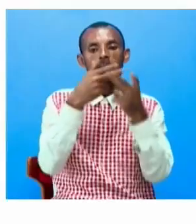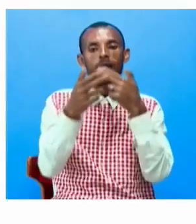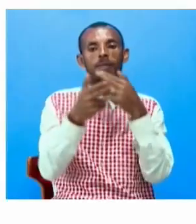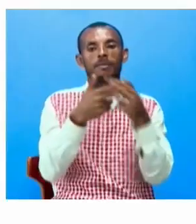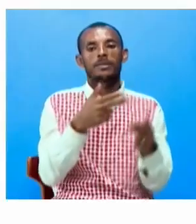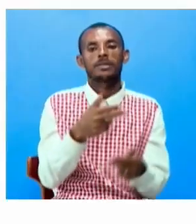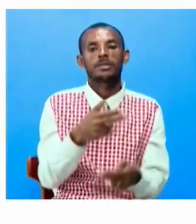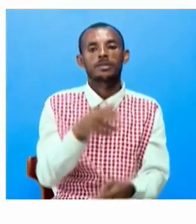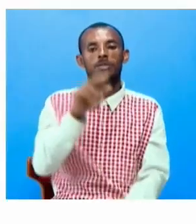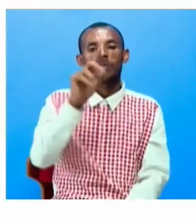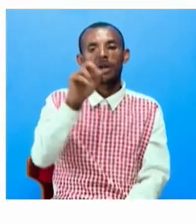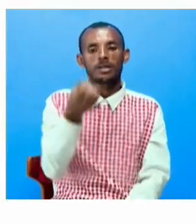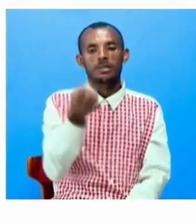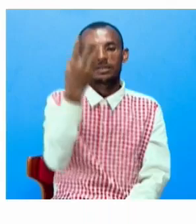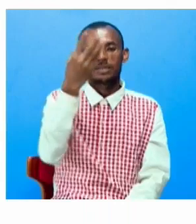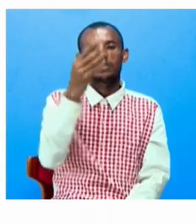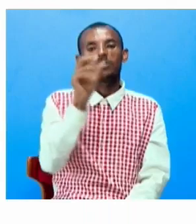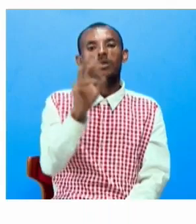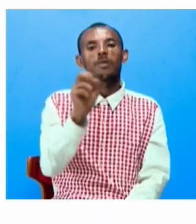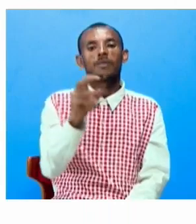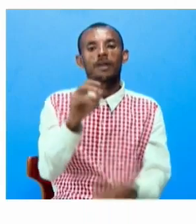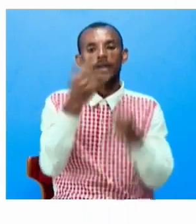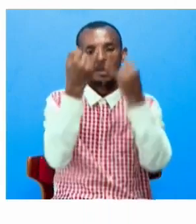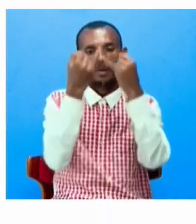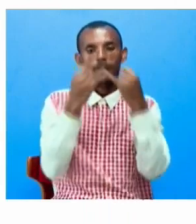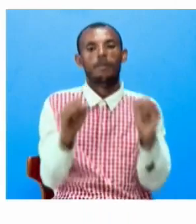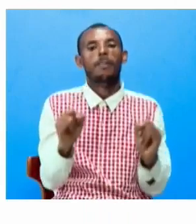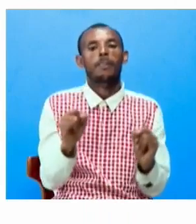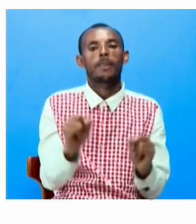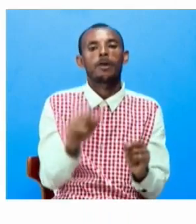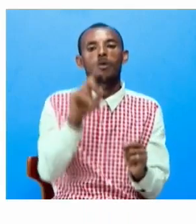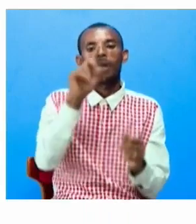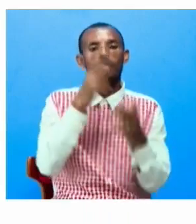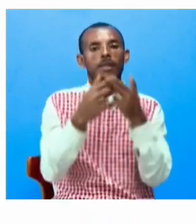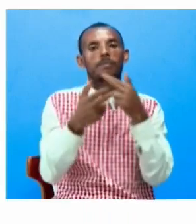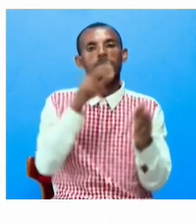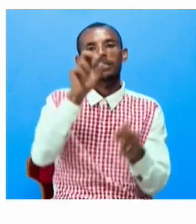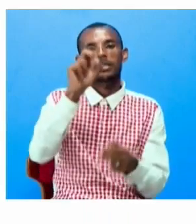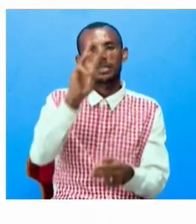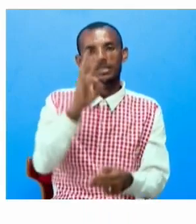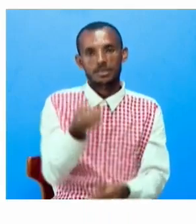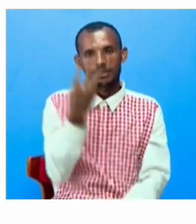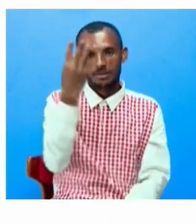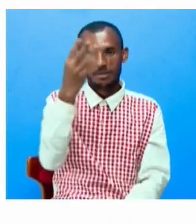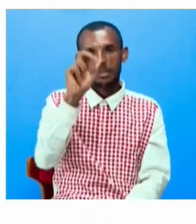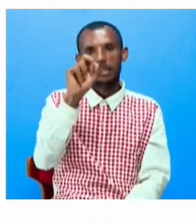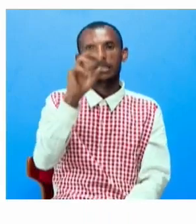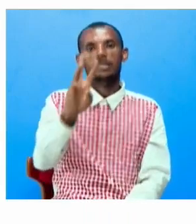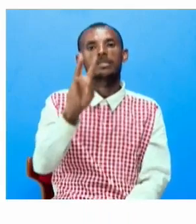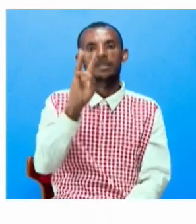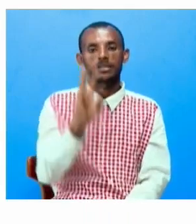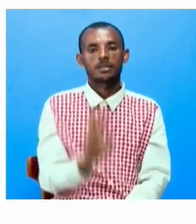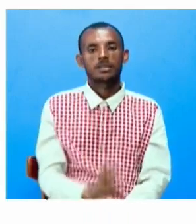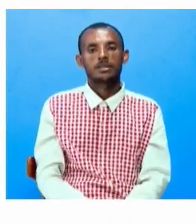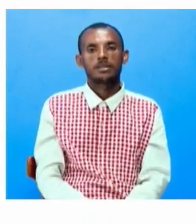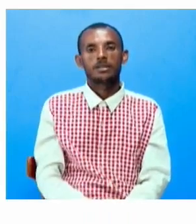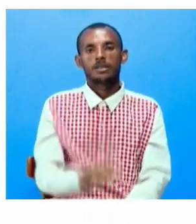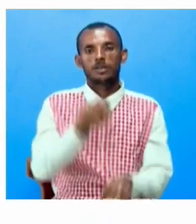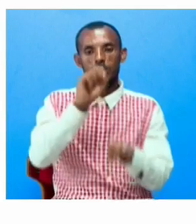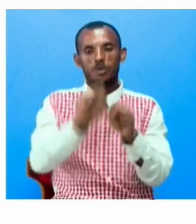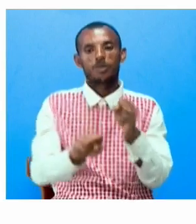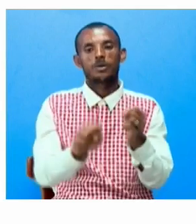it is 12. Divided by 1 times 36, it is 36.